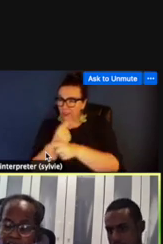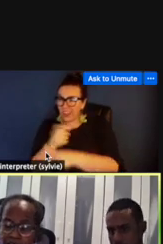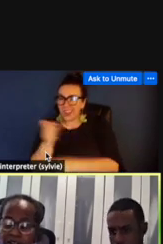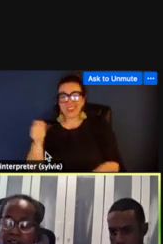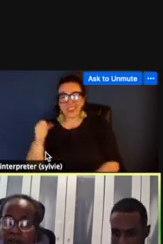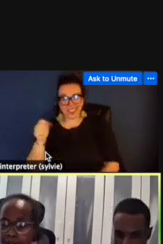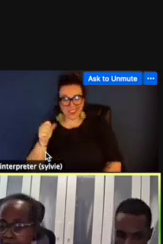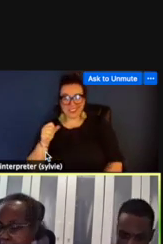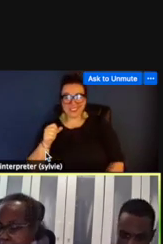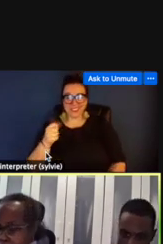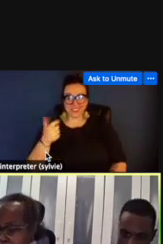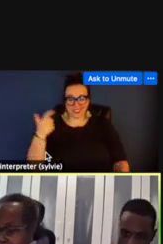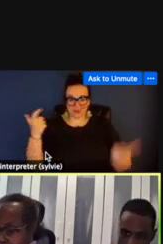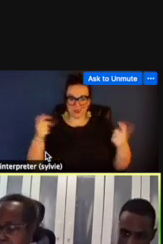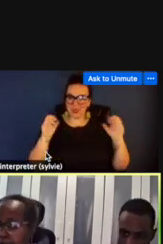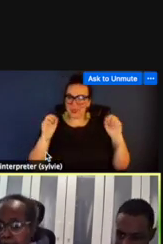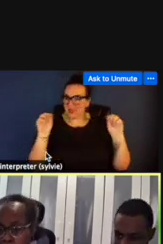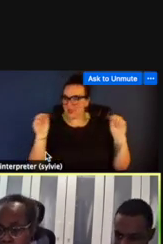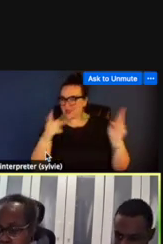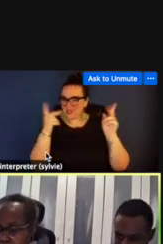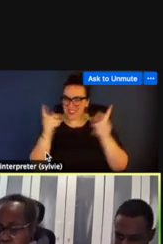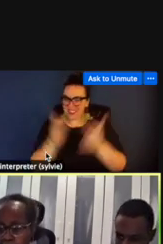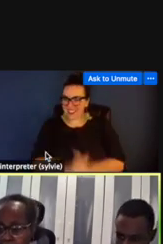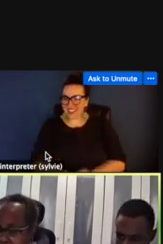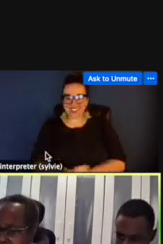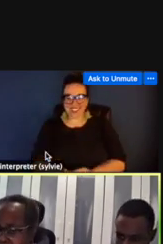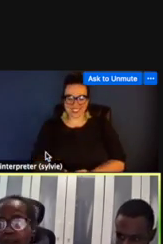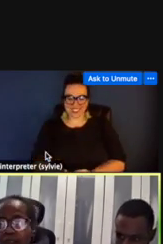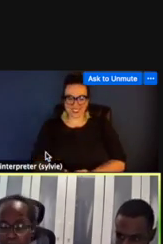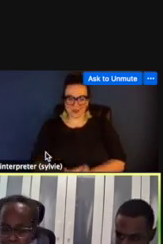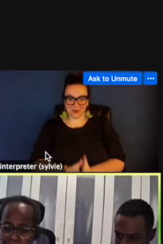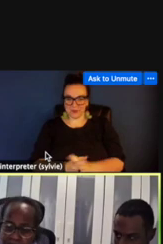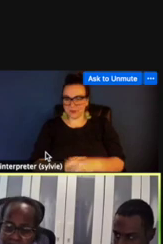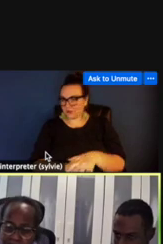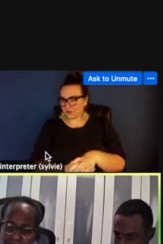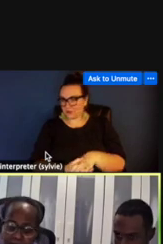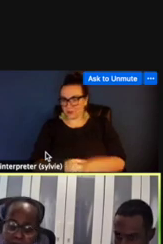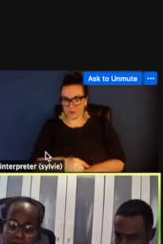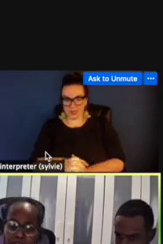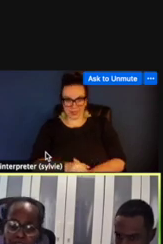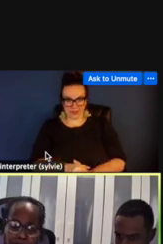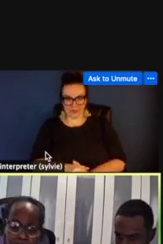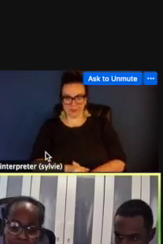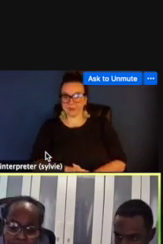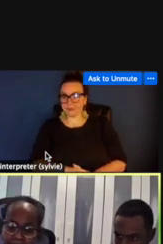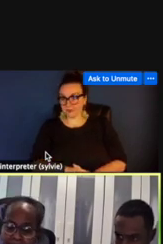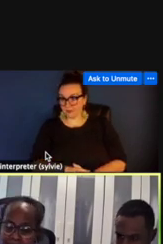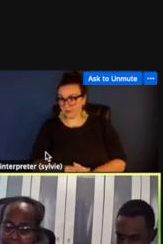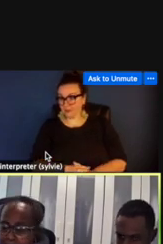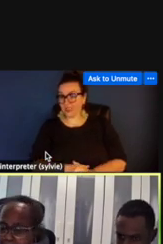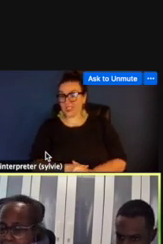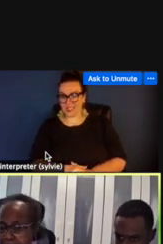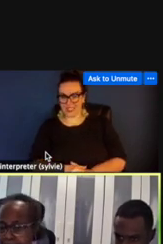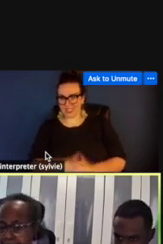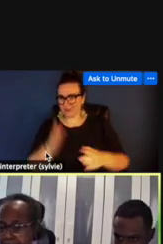He's large. Okay. So all that's right. Any questions? That was, yeah, that was my trip for